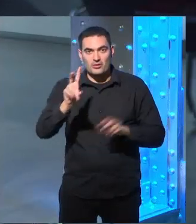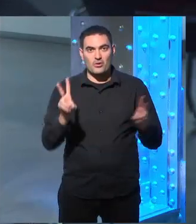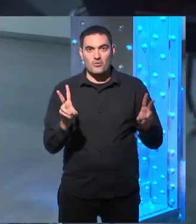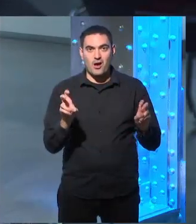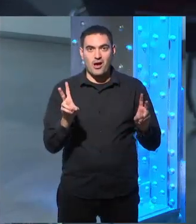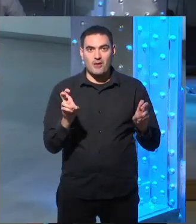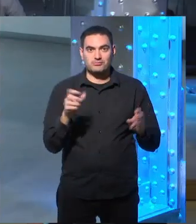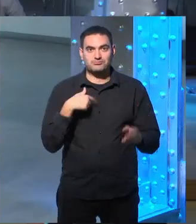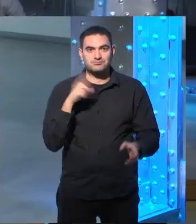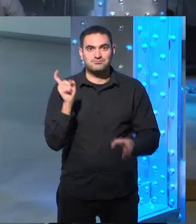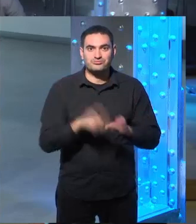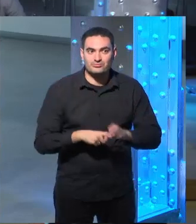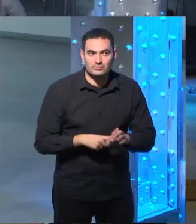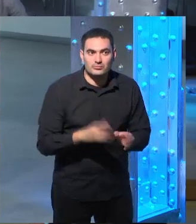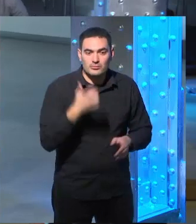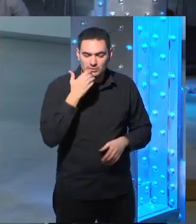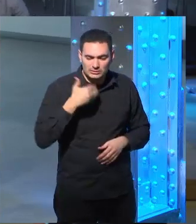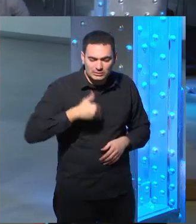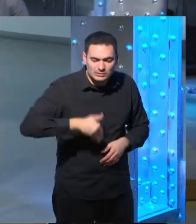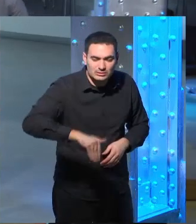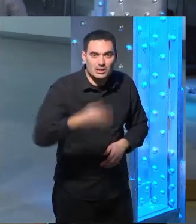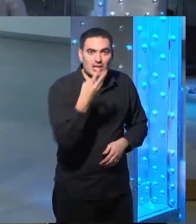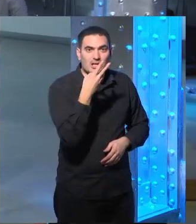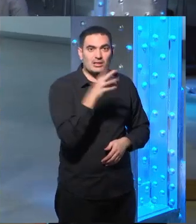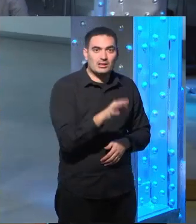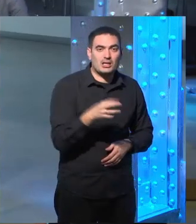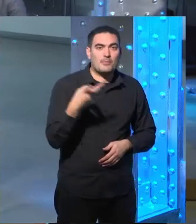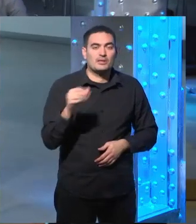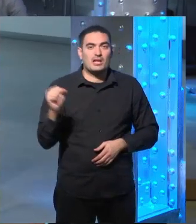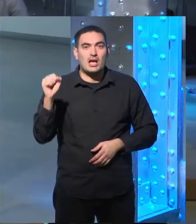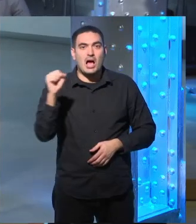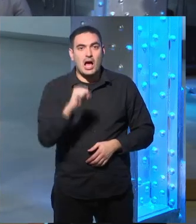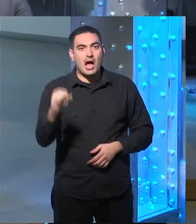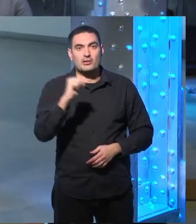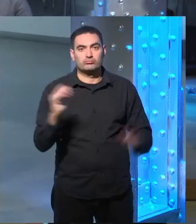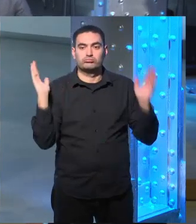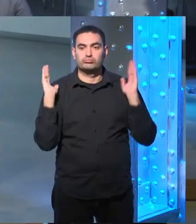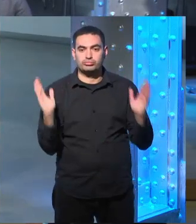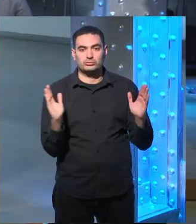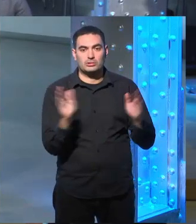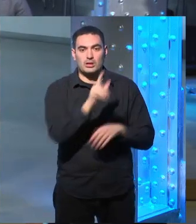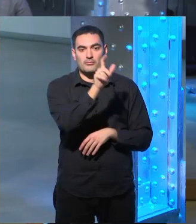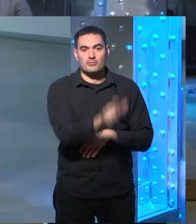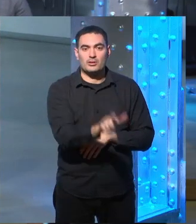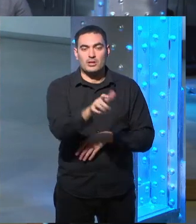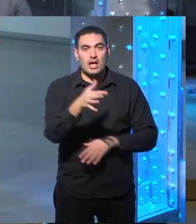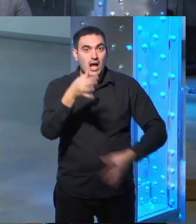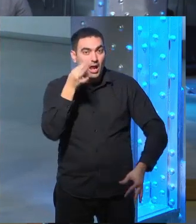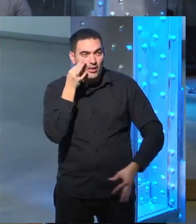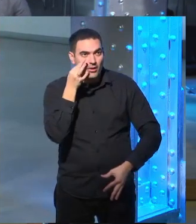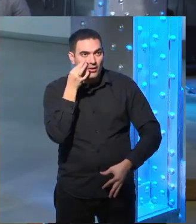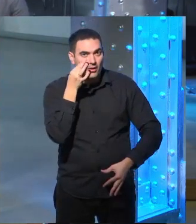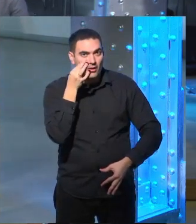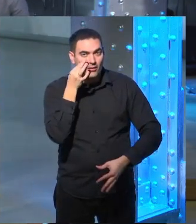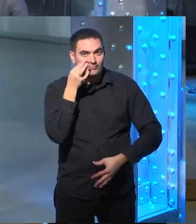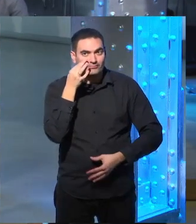that it has happened and leave that world? Yeah, but that was only for 10 minutes. No, but really it is going to become